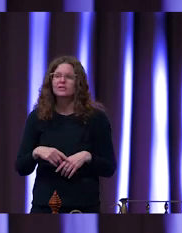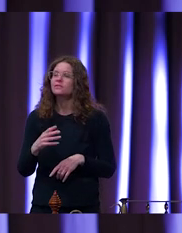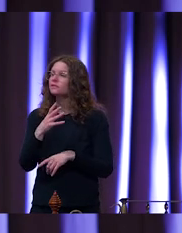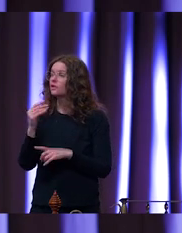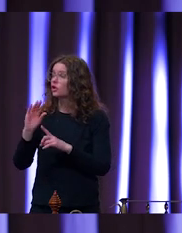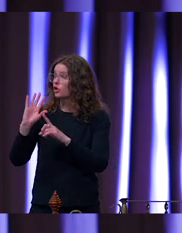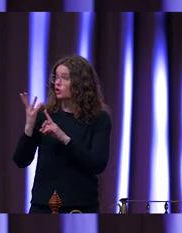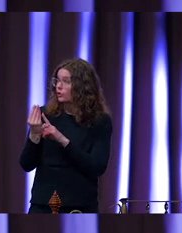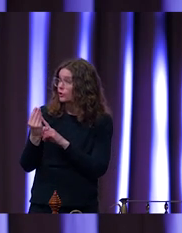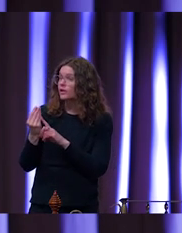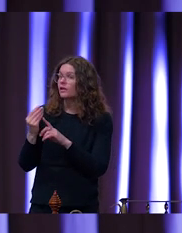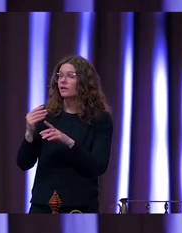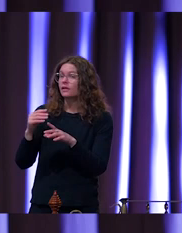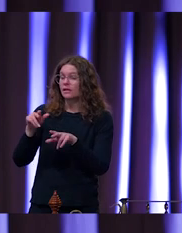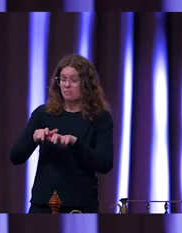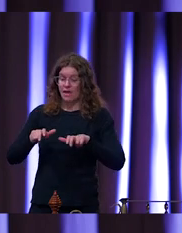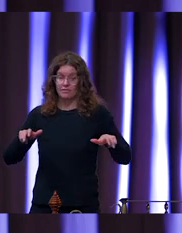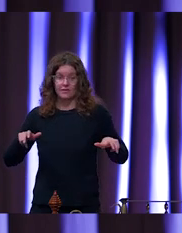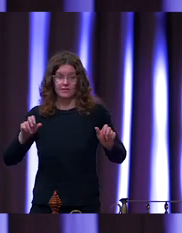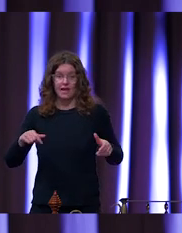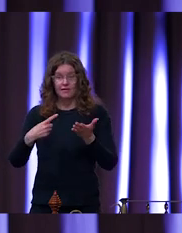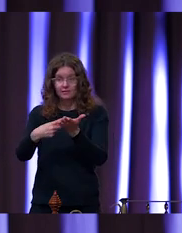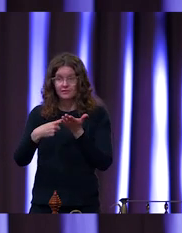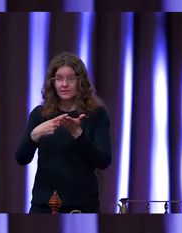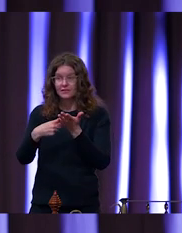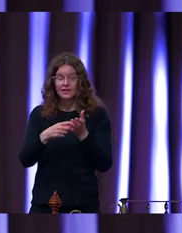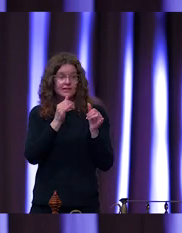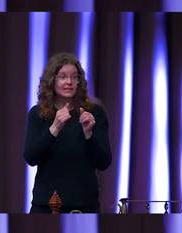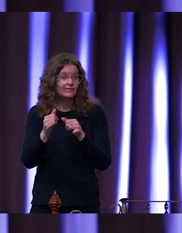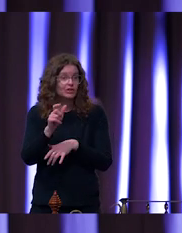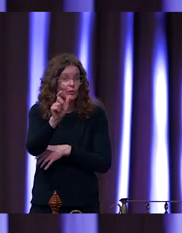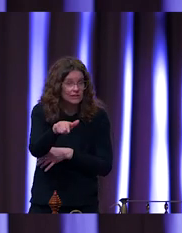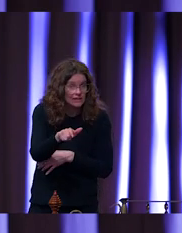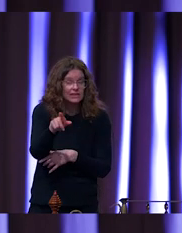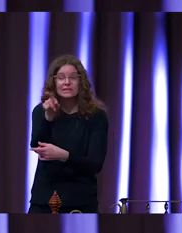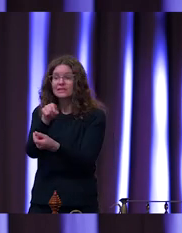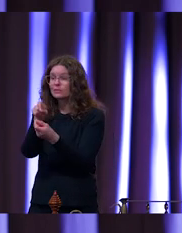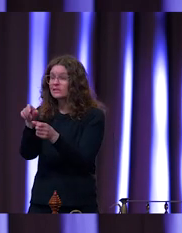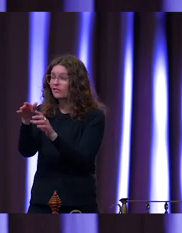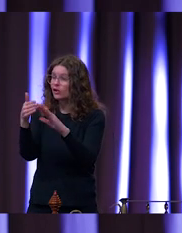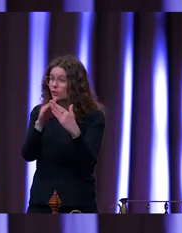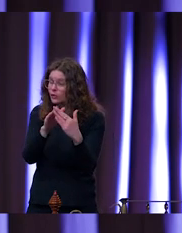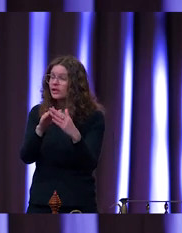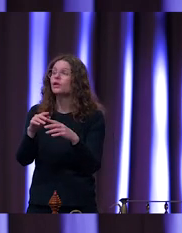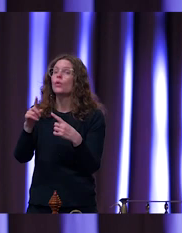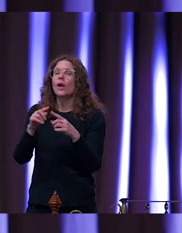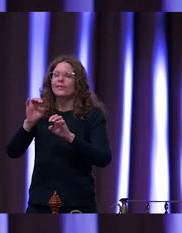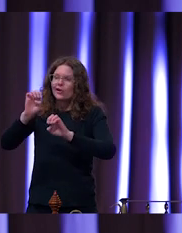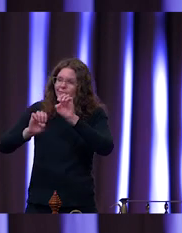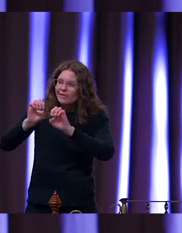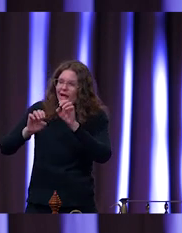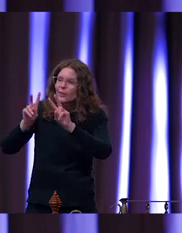communities, panelists can also speak to the individual needs of specific communities when evaluating, right, applications that